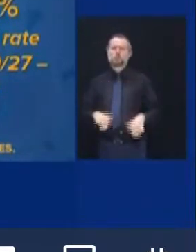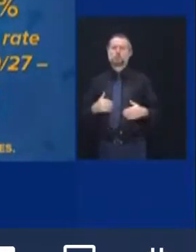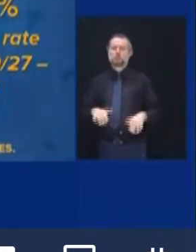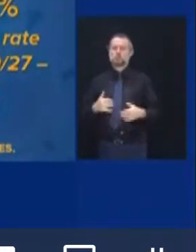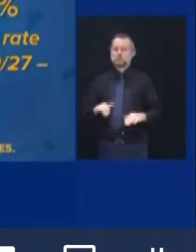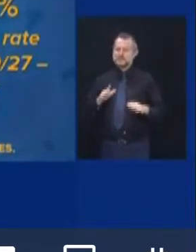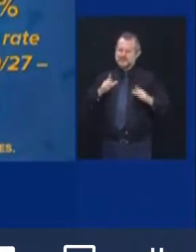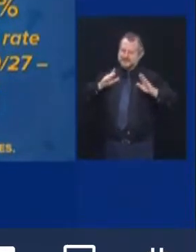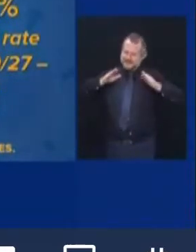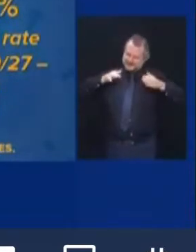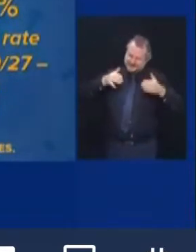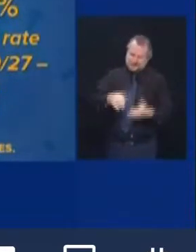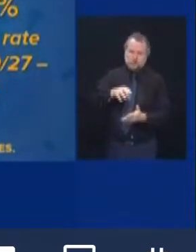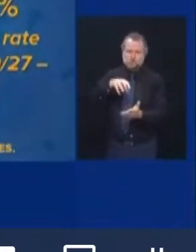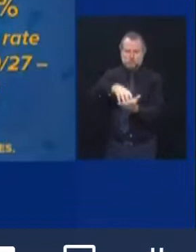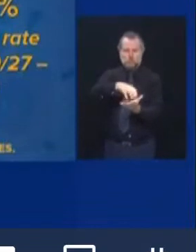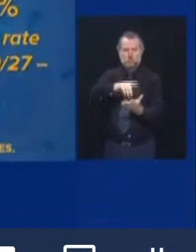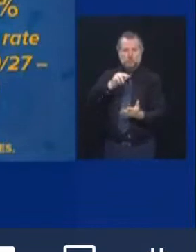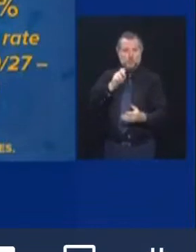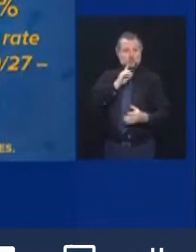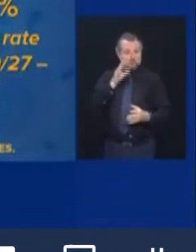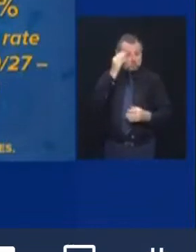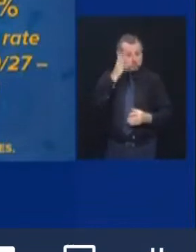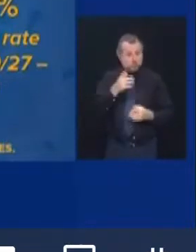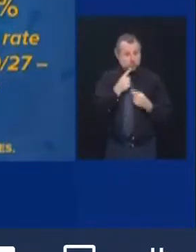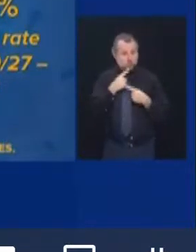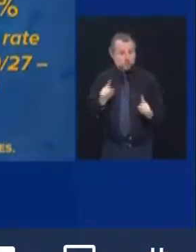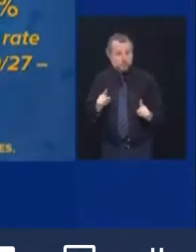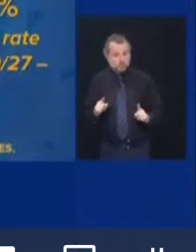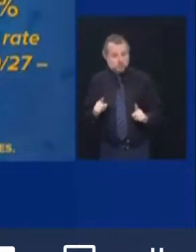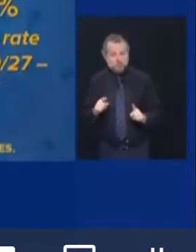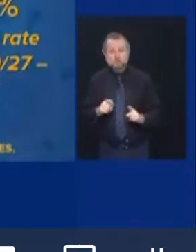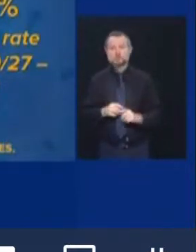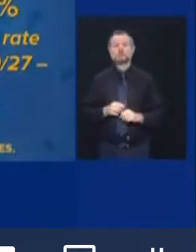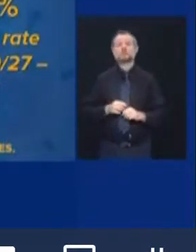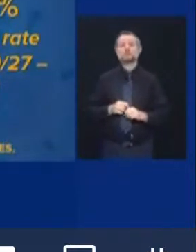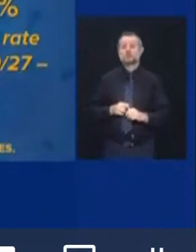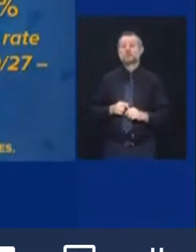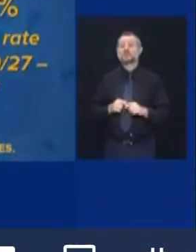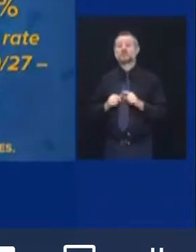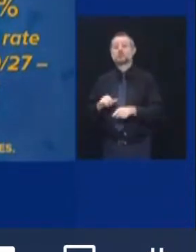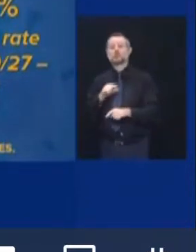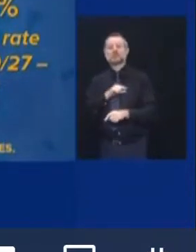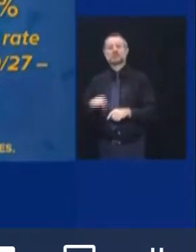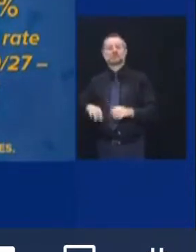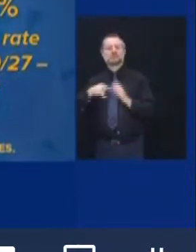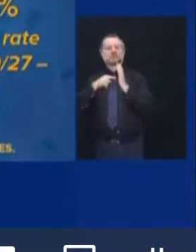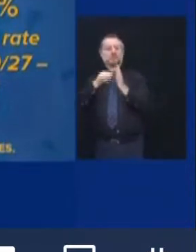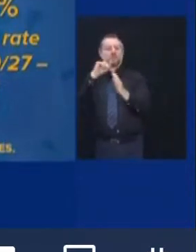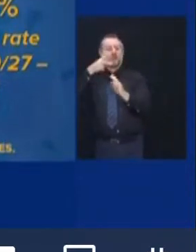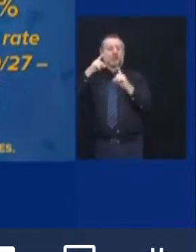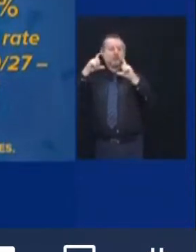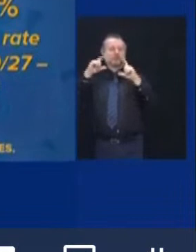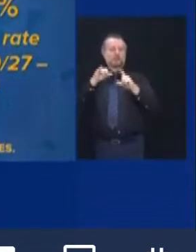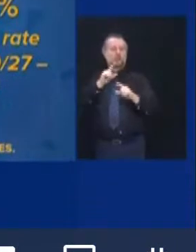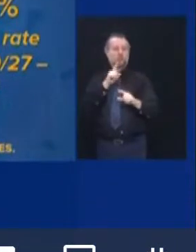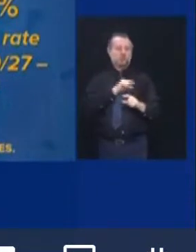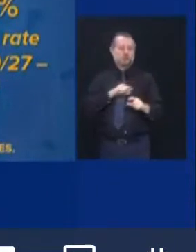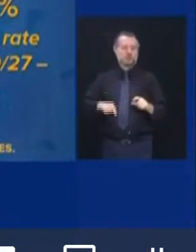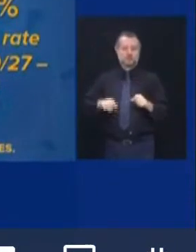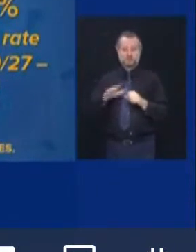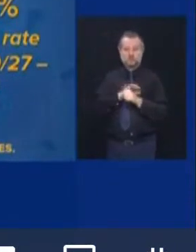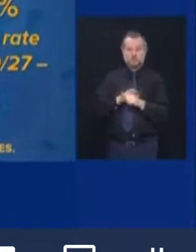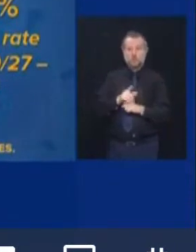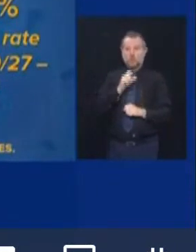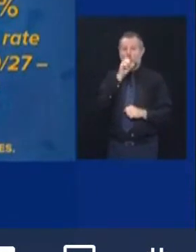targeting is working. For example, you look at this is the Queens zone. In the